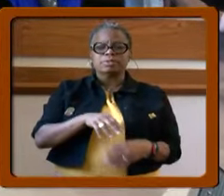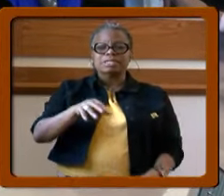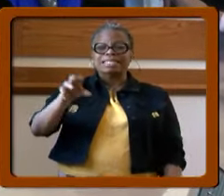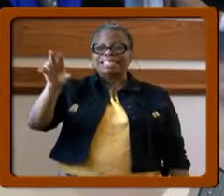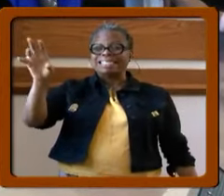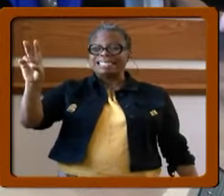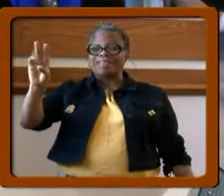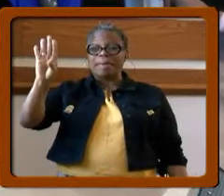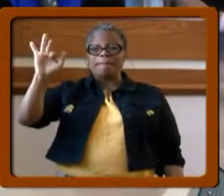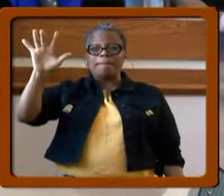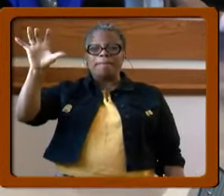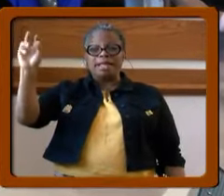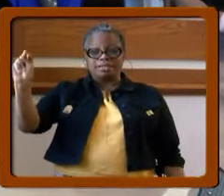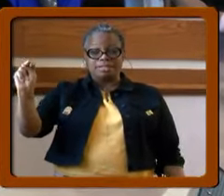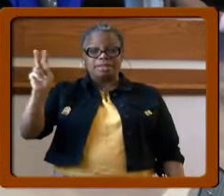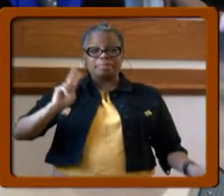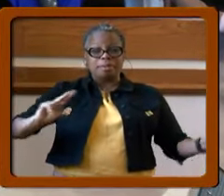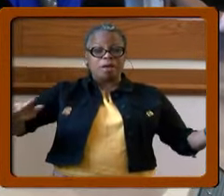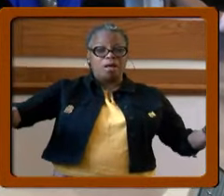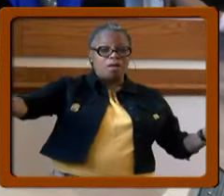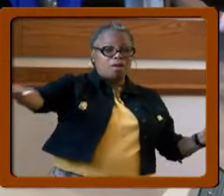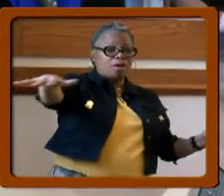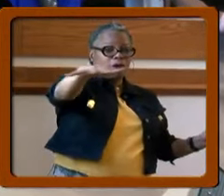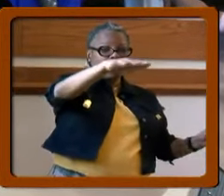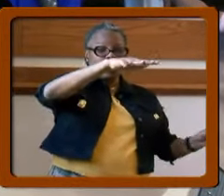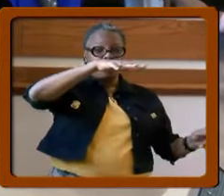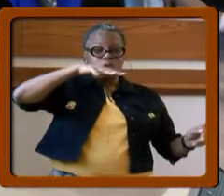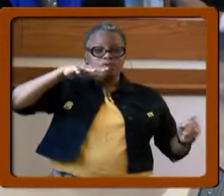7 billion people on the planet. God has kept count